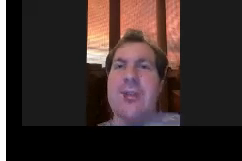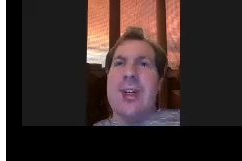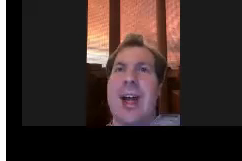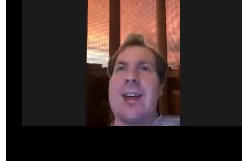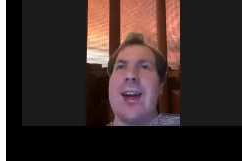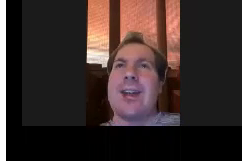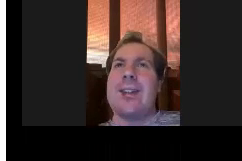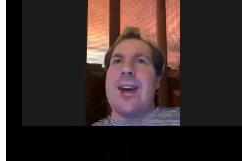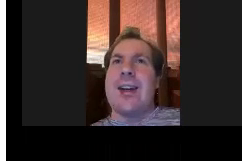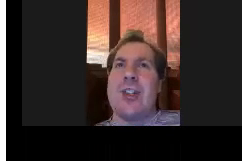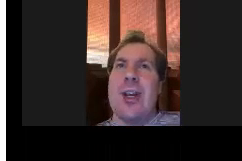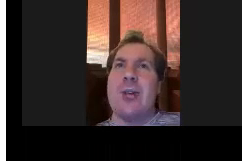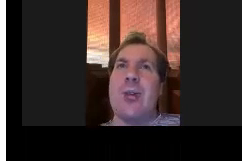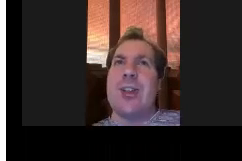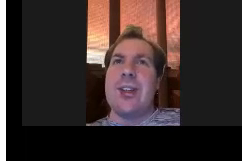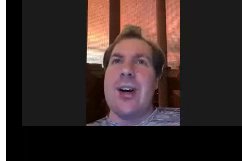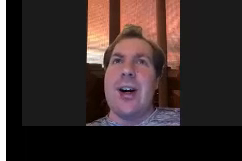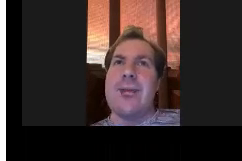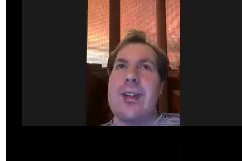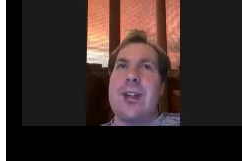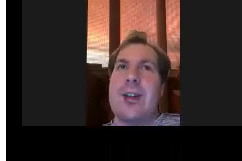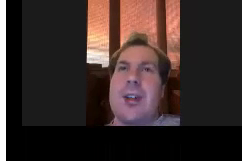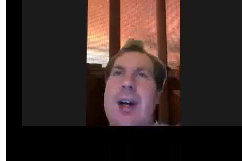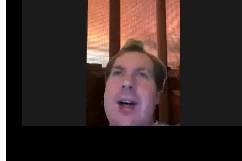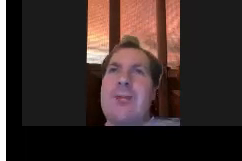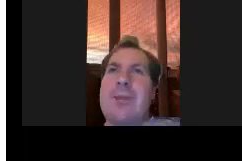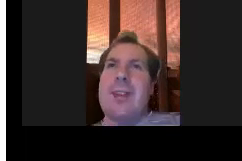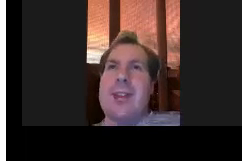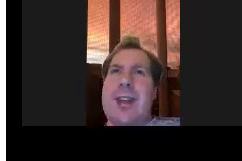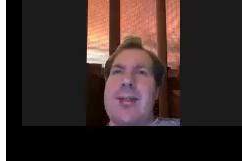Well, I actually had a more general question of,